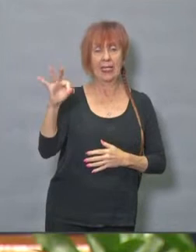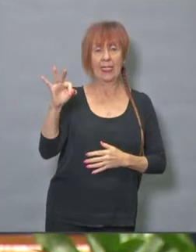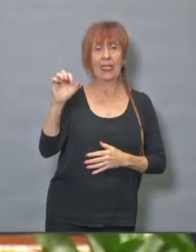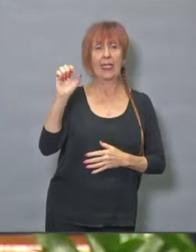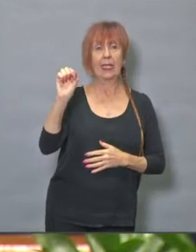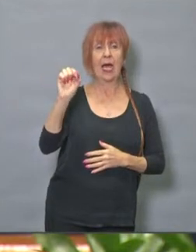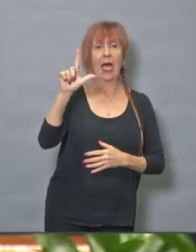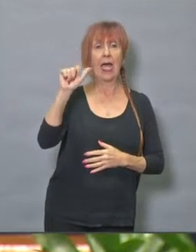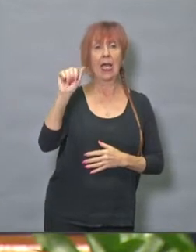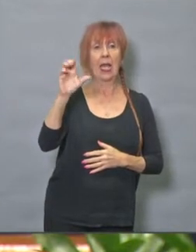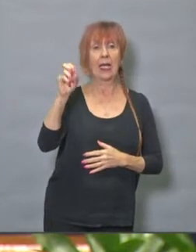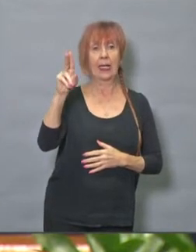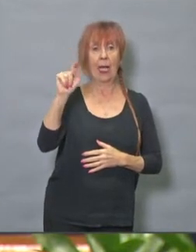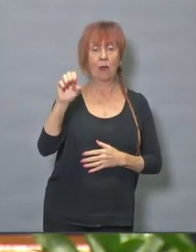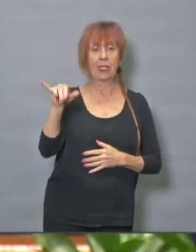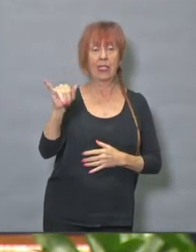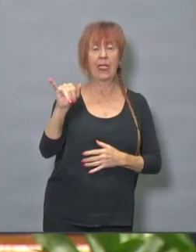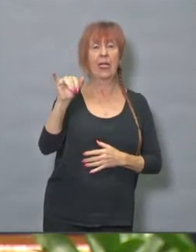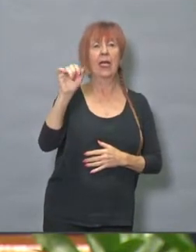covid19.lacounty.gov/testing.